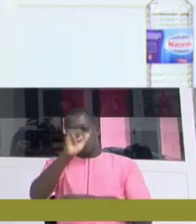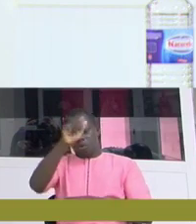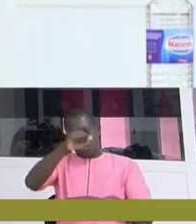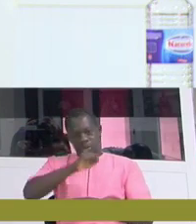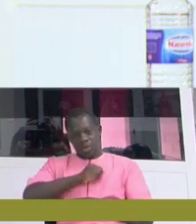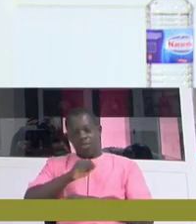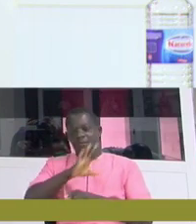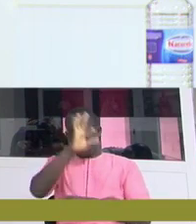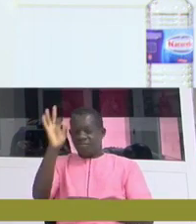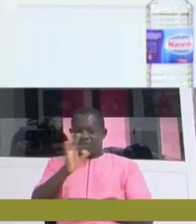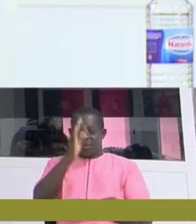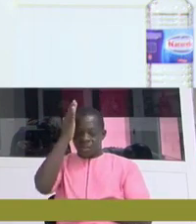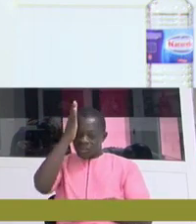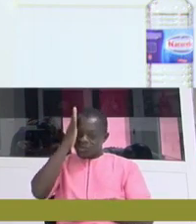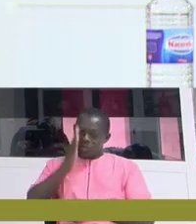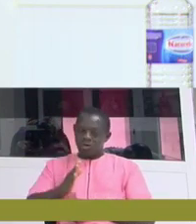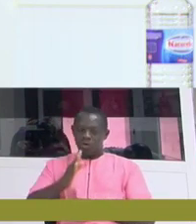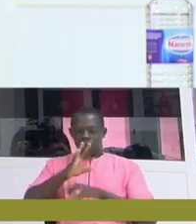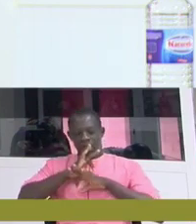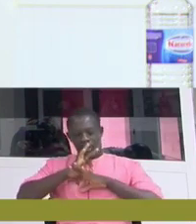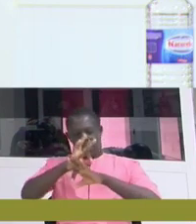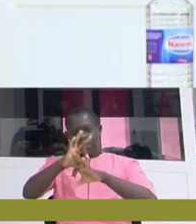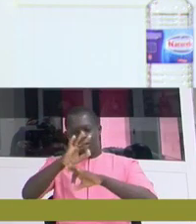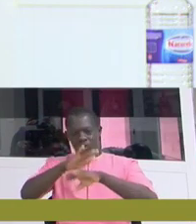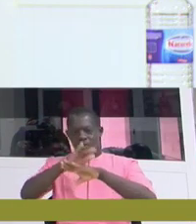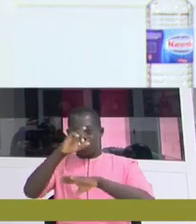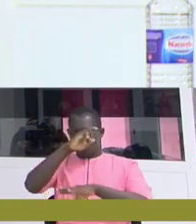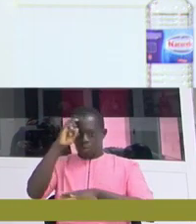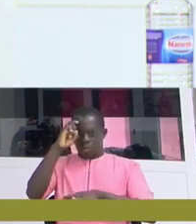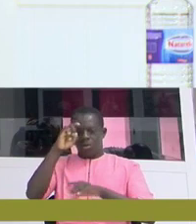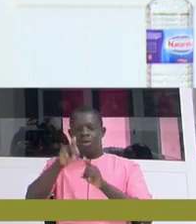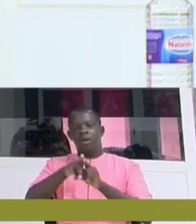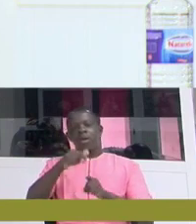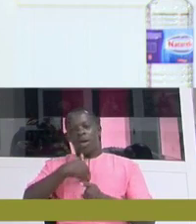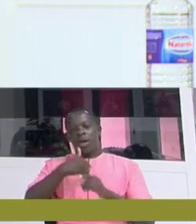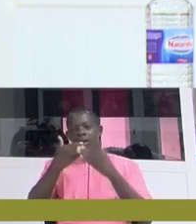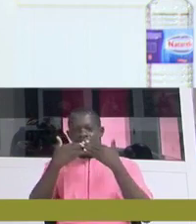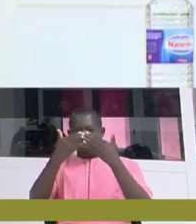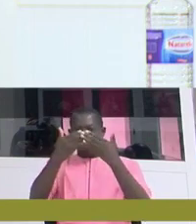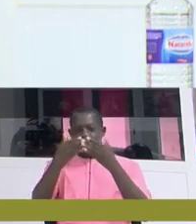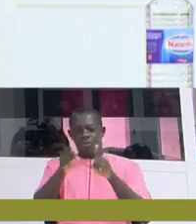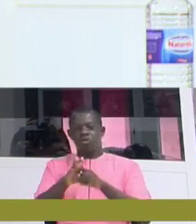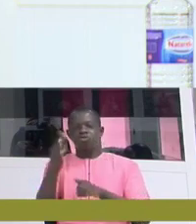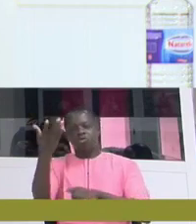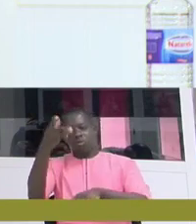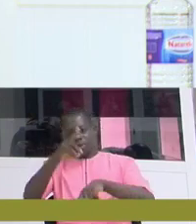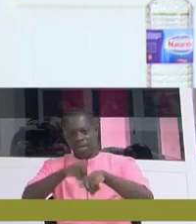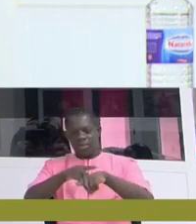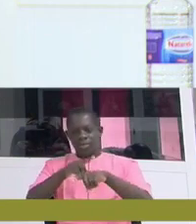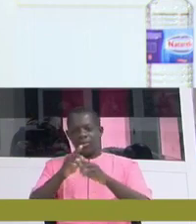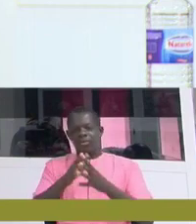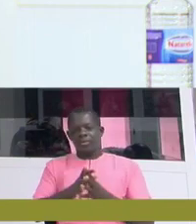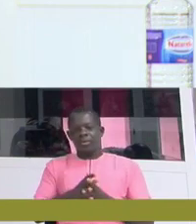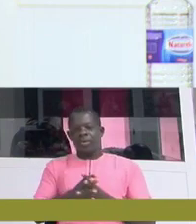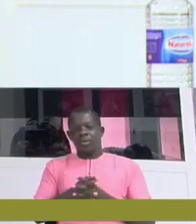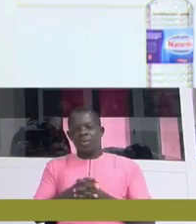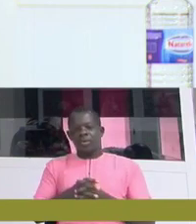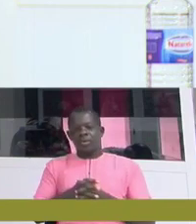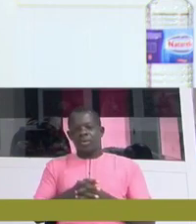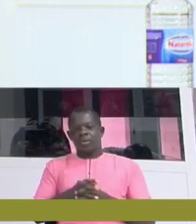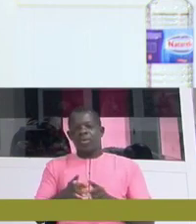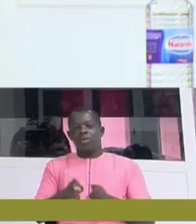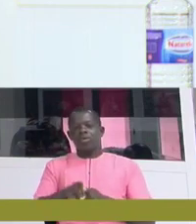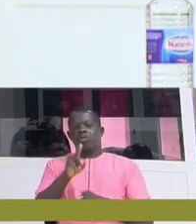Because I was very enthusiastic about the work. I said to him, from time to